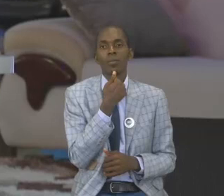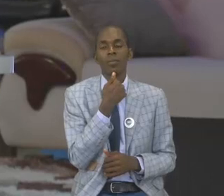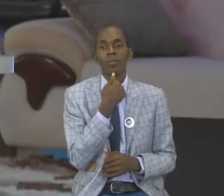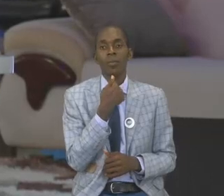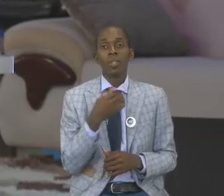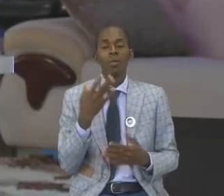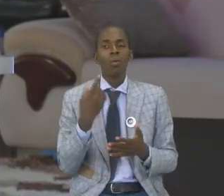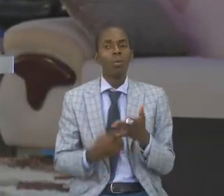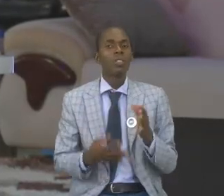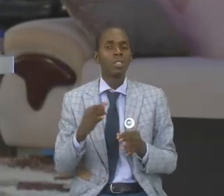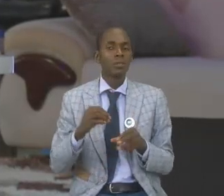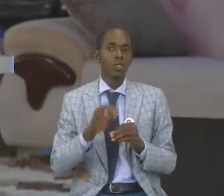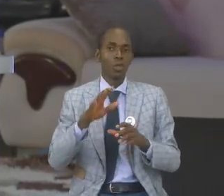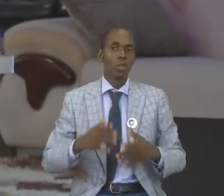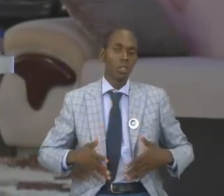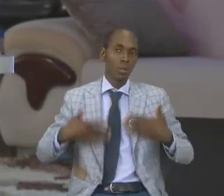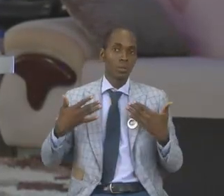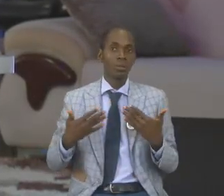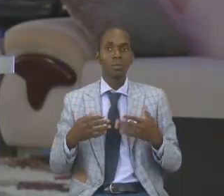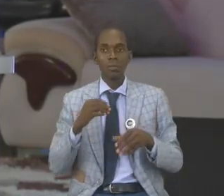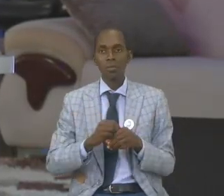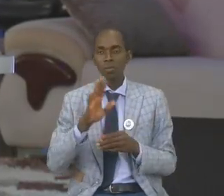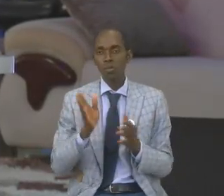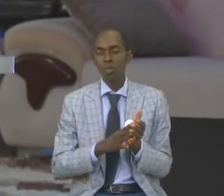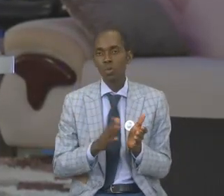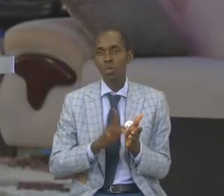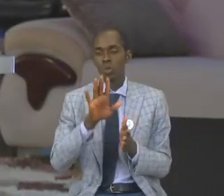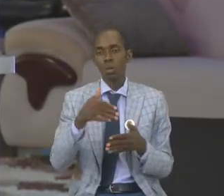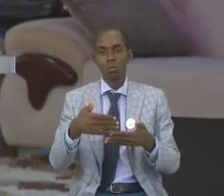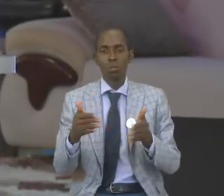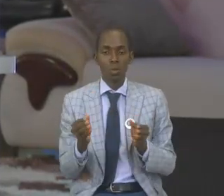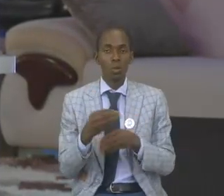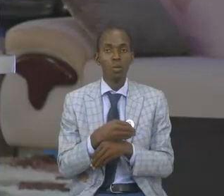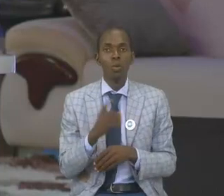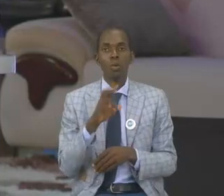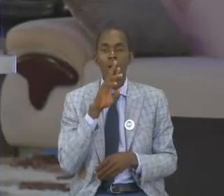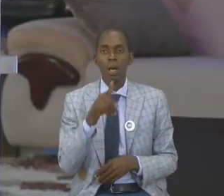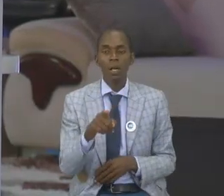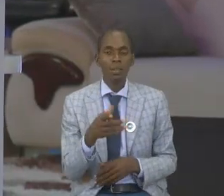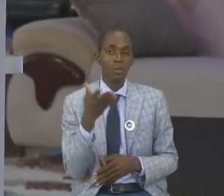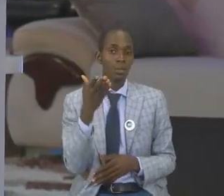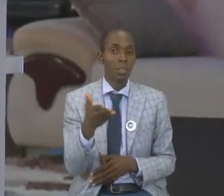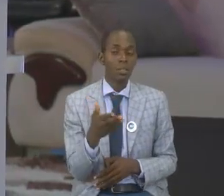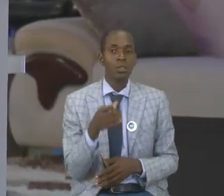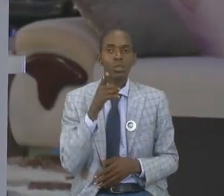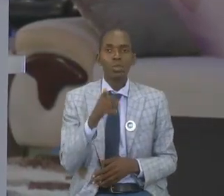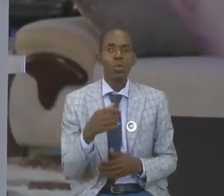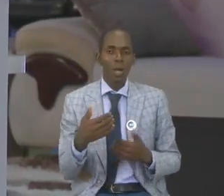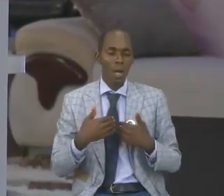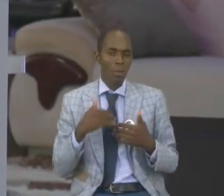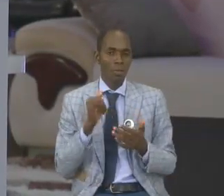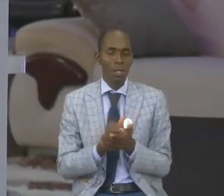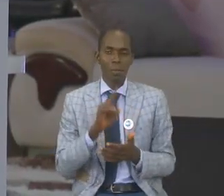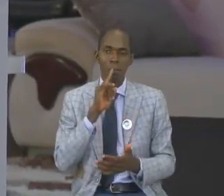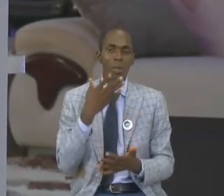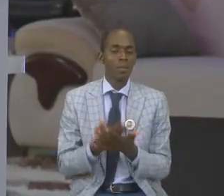where you are, any school where you are, what if in your life you have that evident salvation and